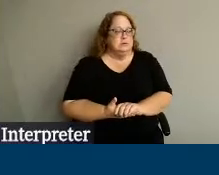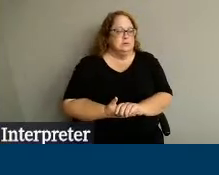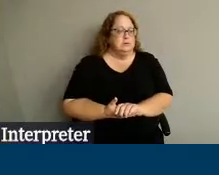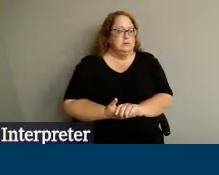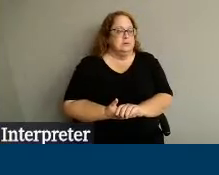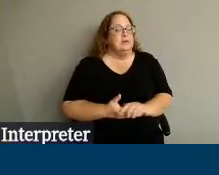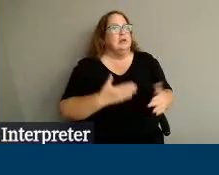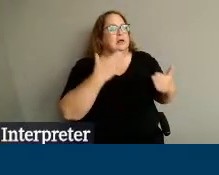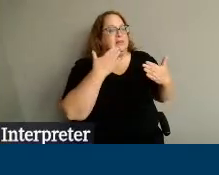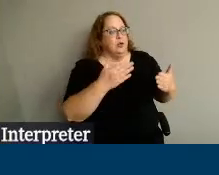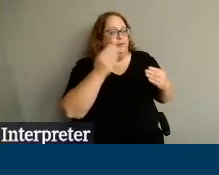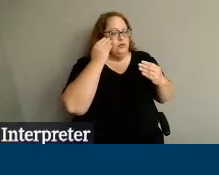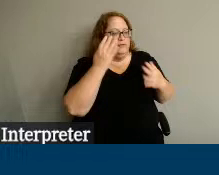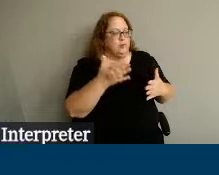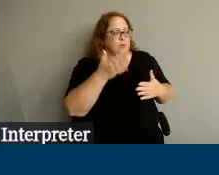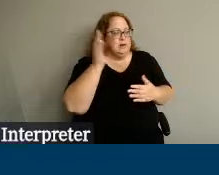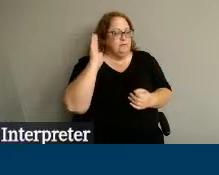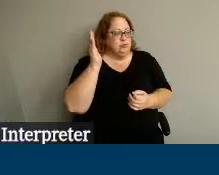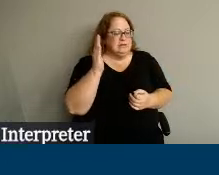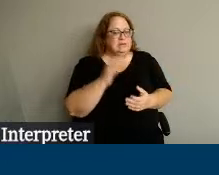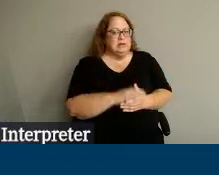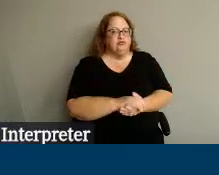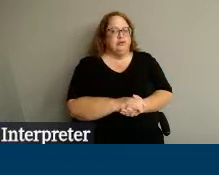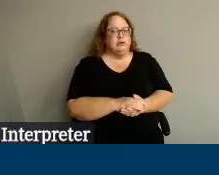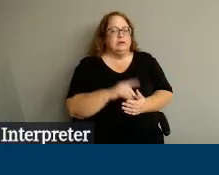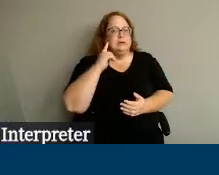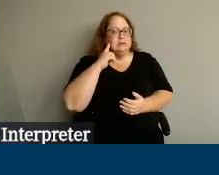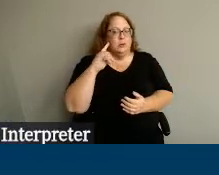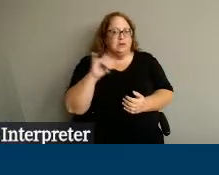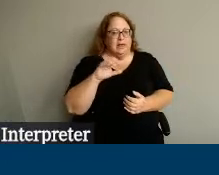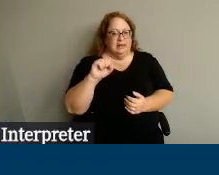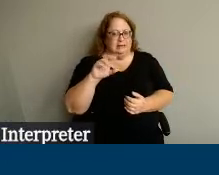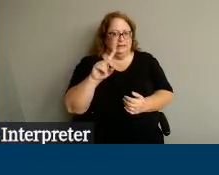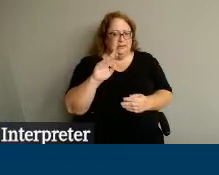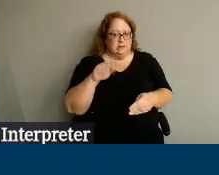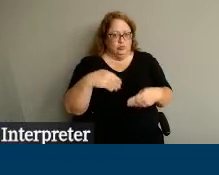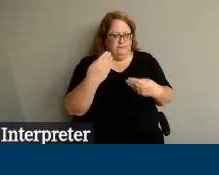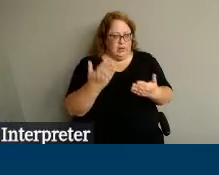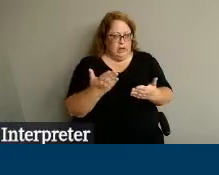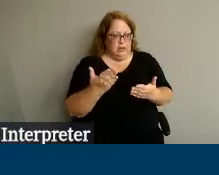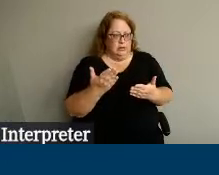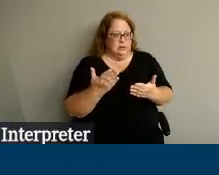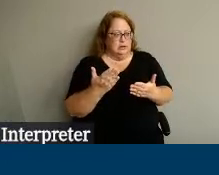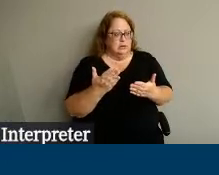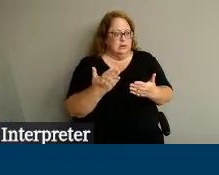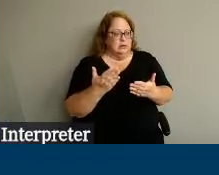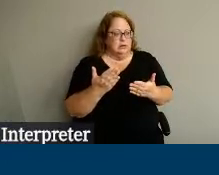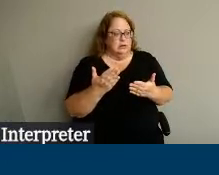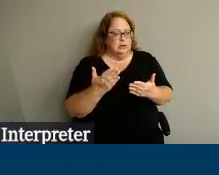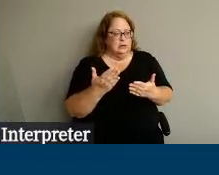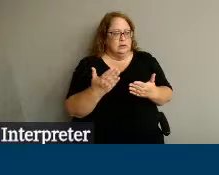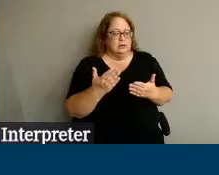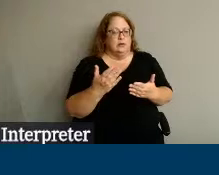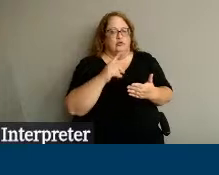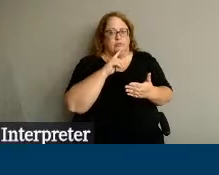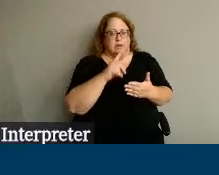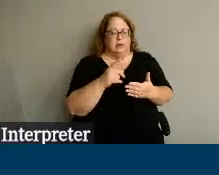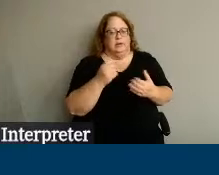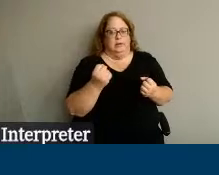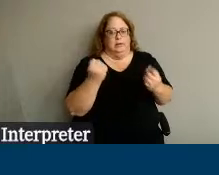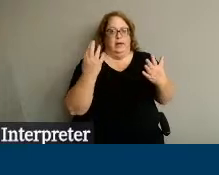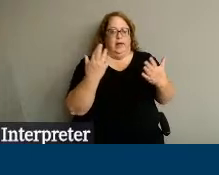Thank you for the informative presentation. It sounds like SSD is providing very extensive